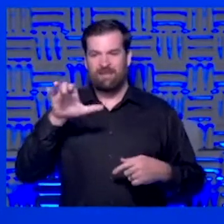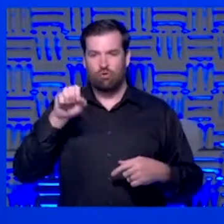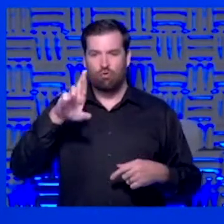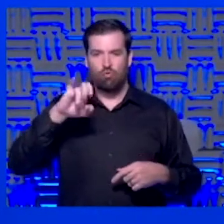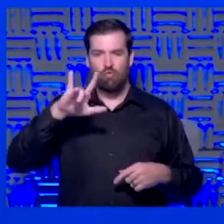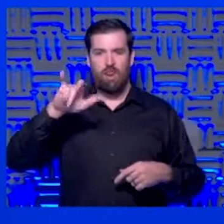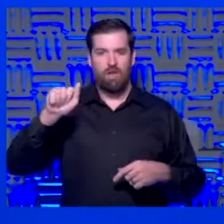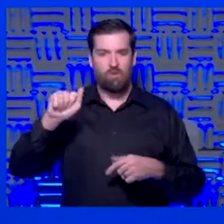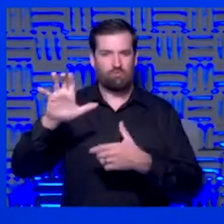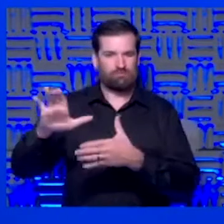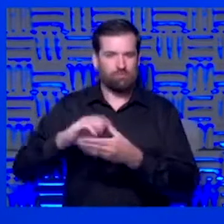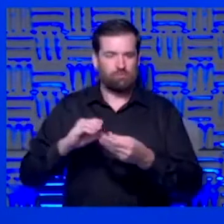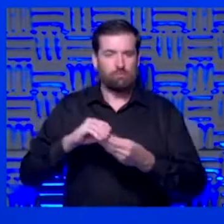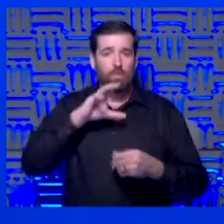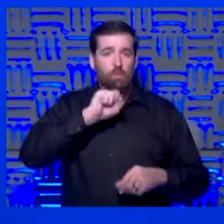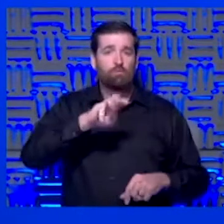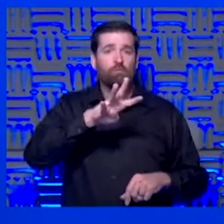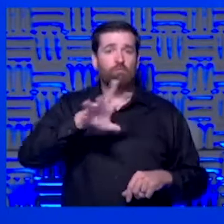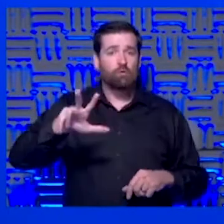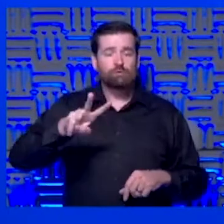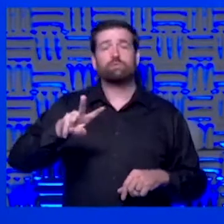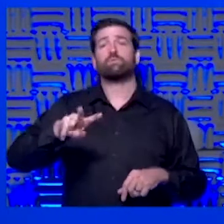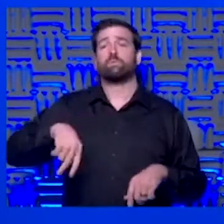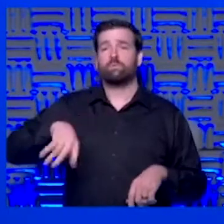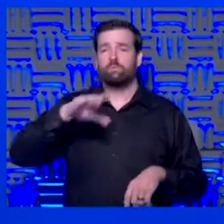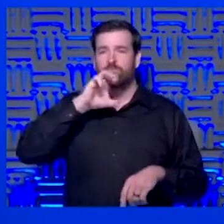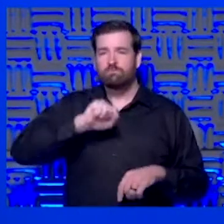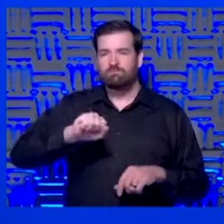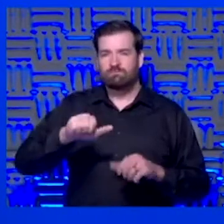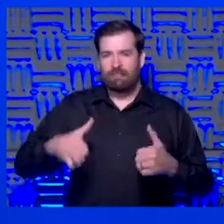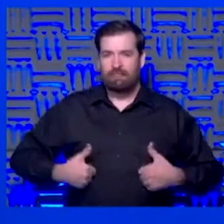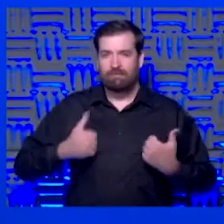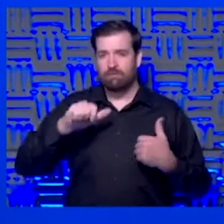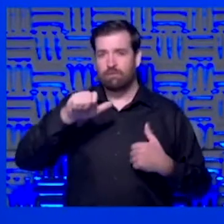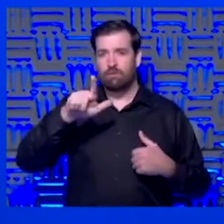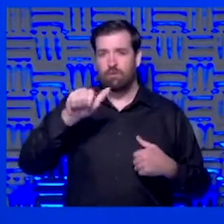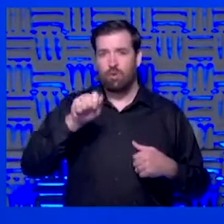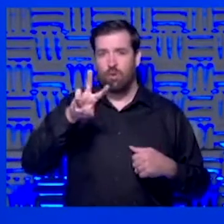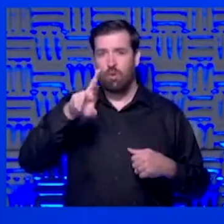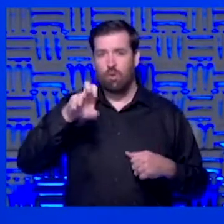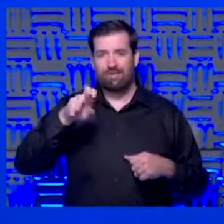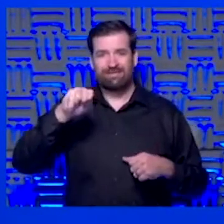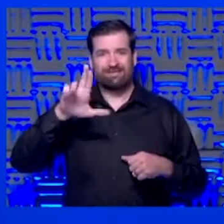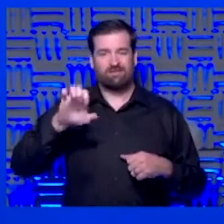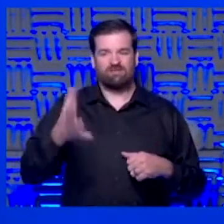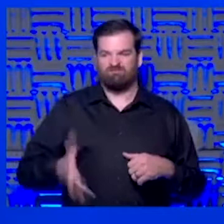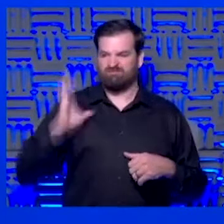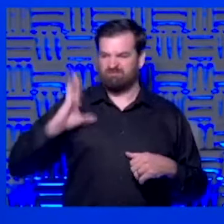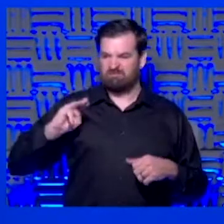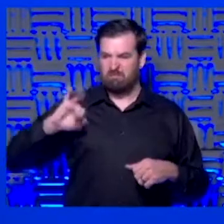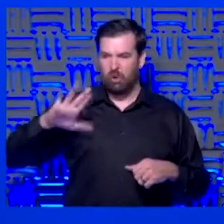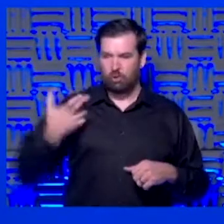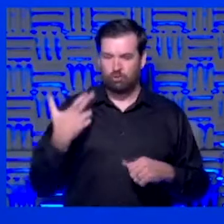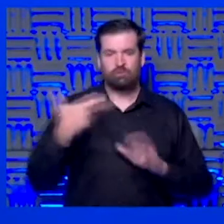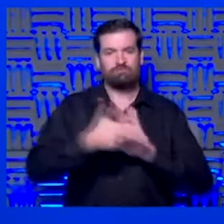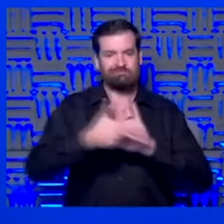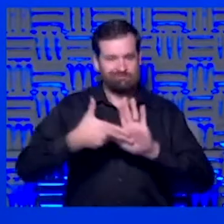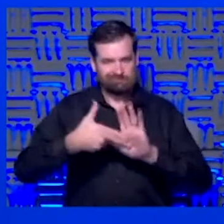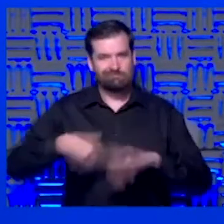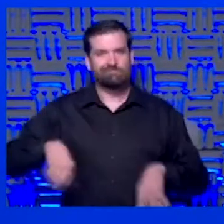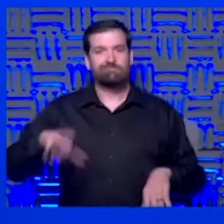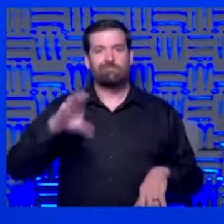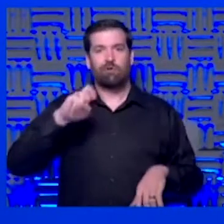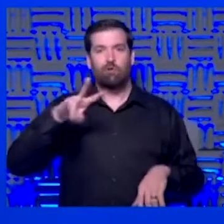is a 42-year-old mom of 4. She lives in Lawrence. She was diagnosed with COVID-19 back in March. And she talks with